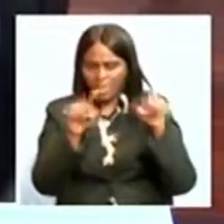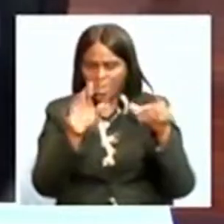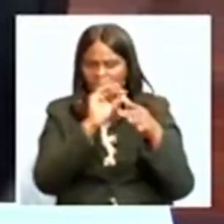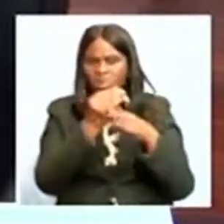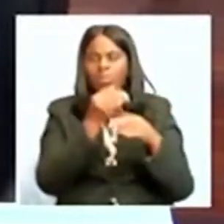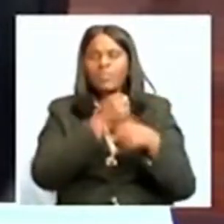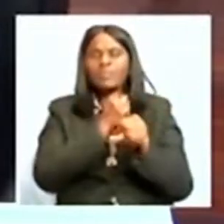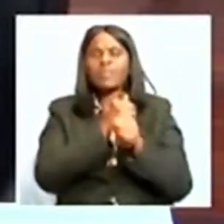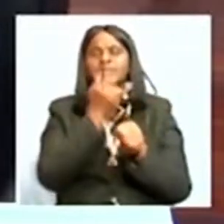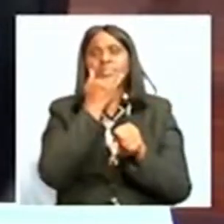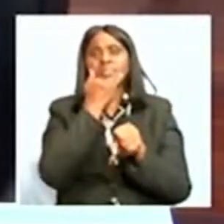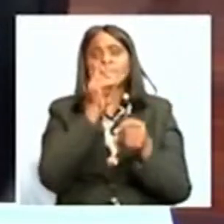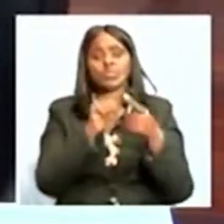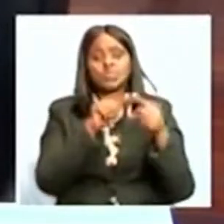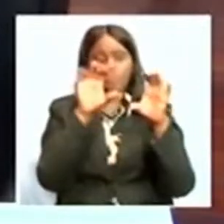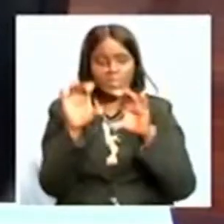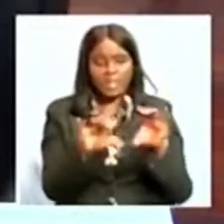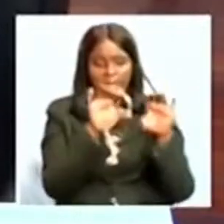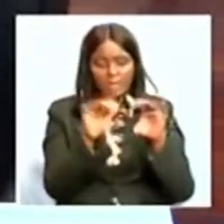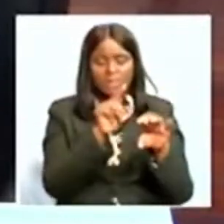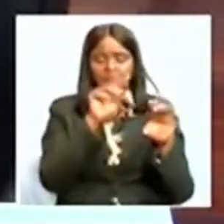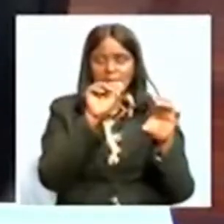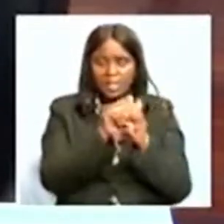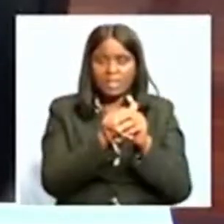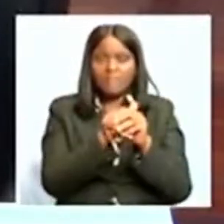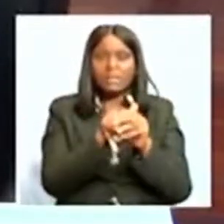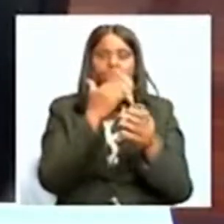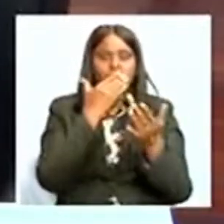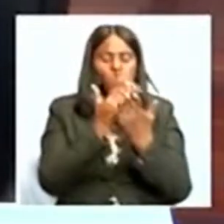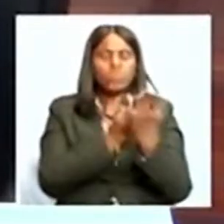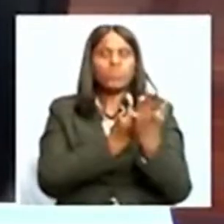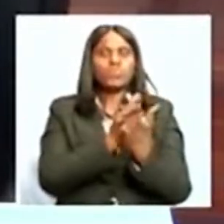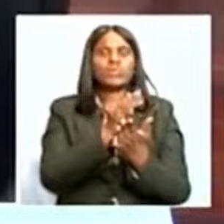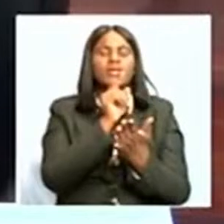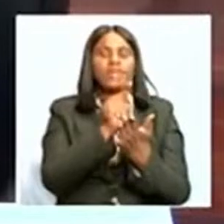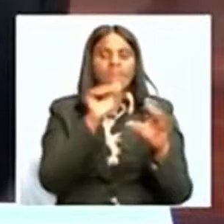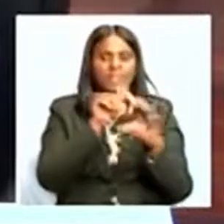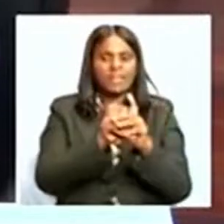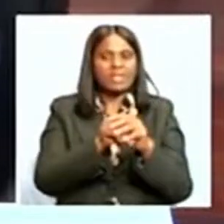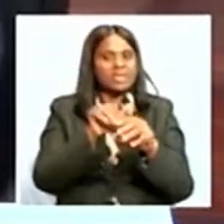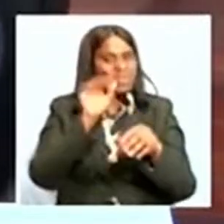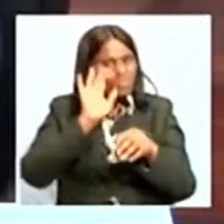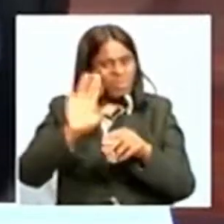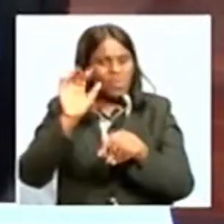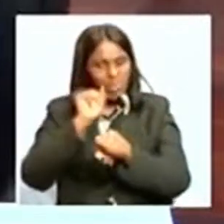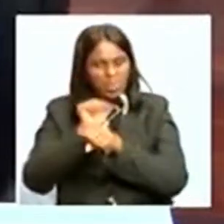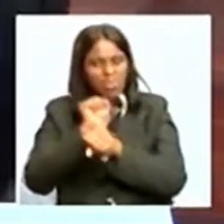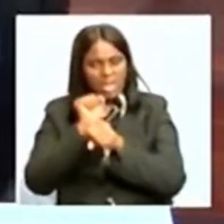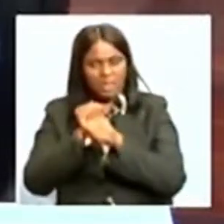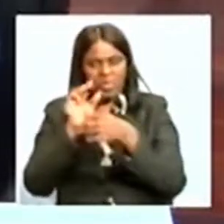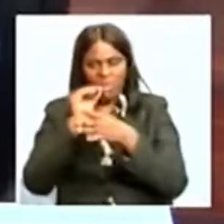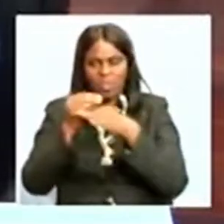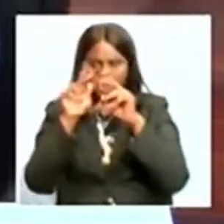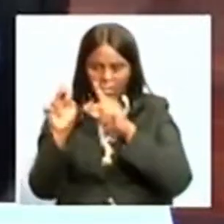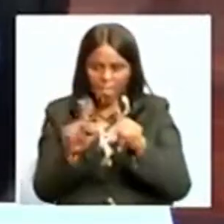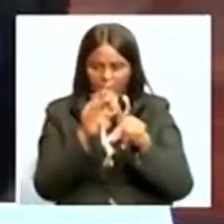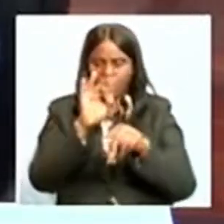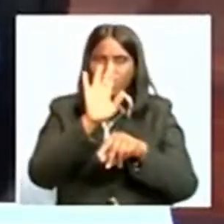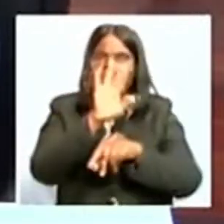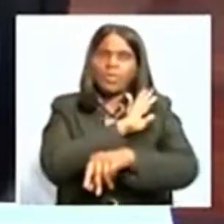omitted to be done in good faith in the exercise or performance of the